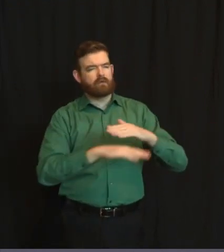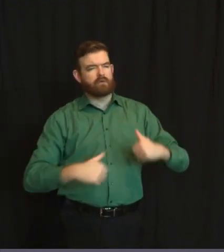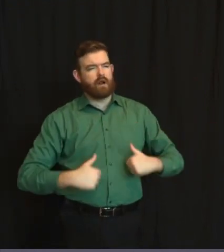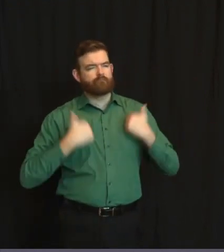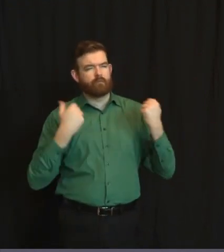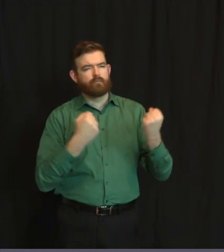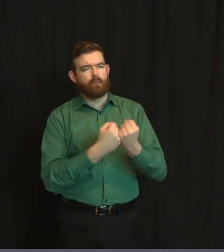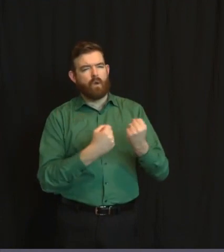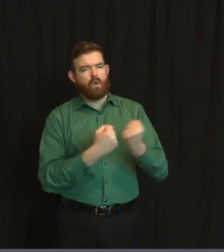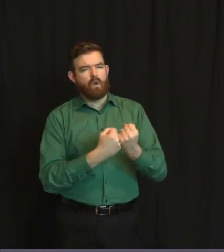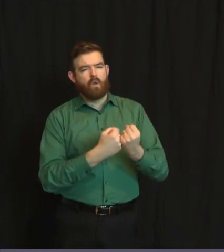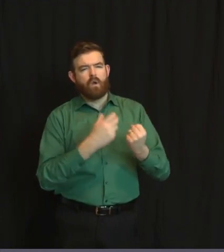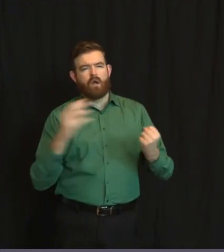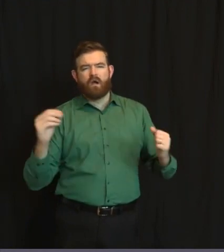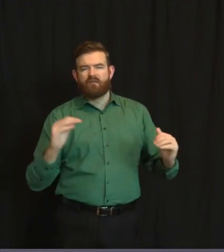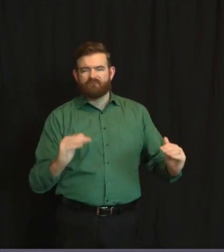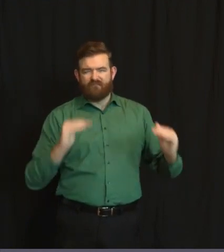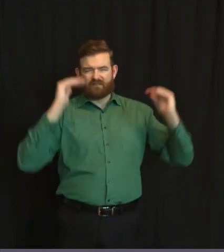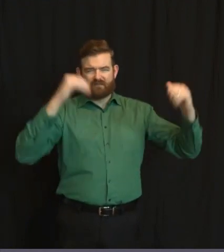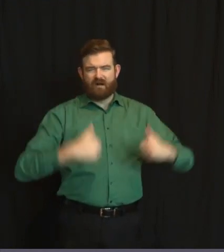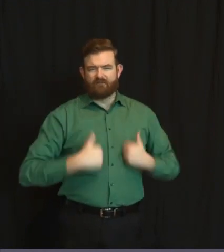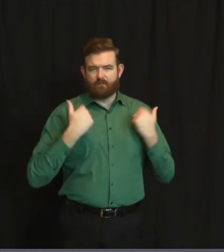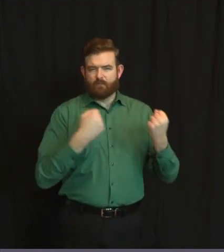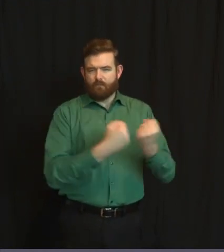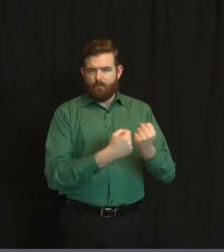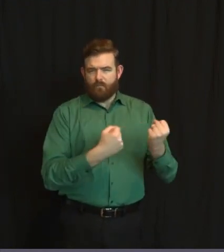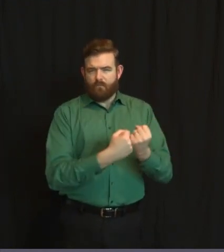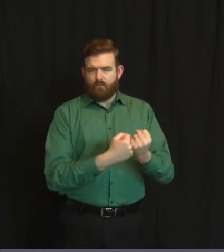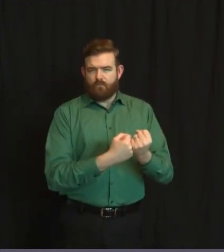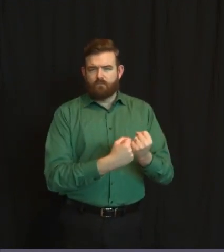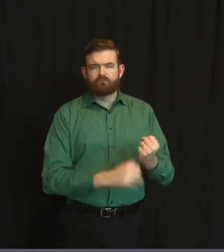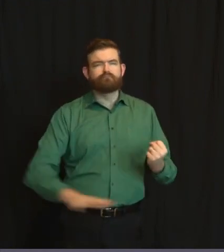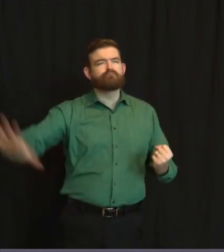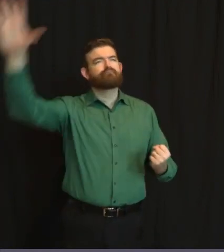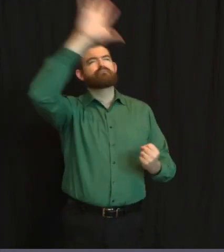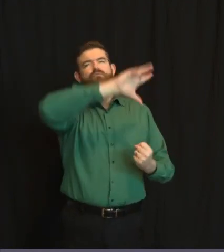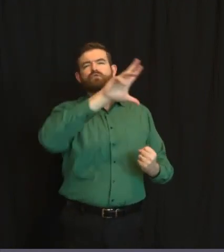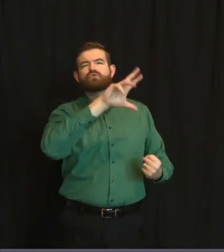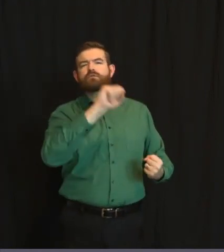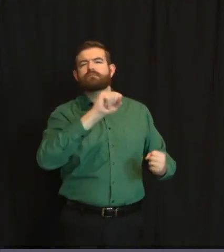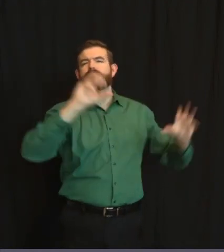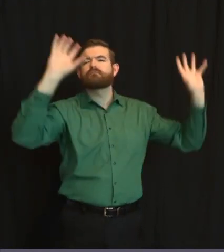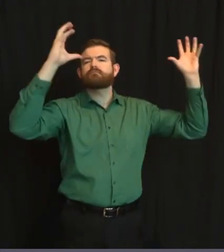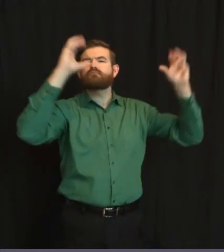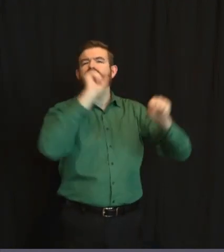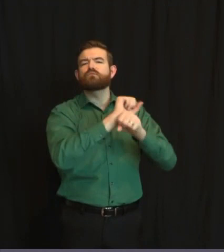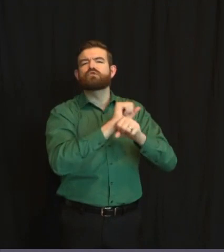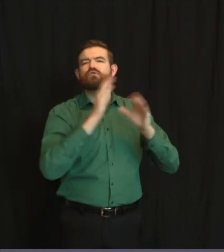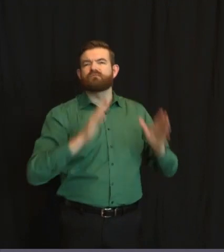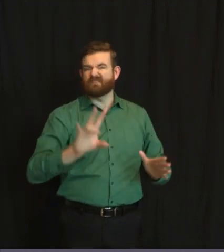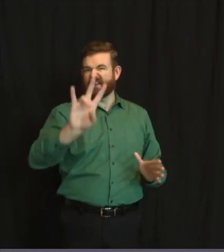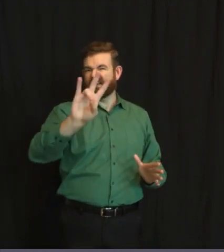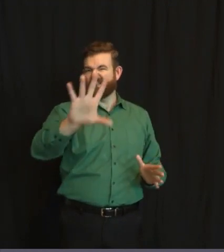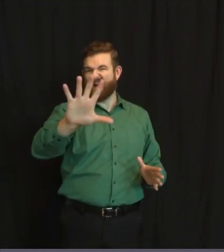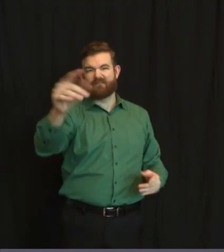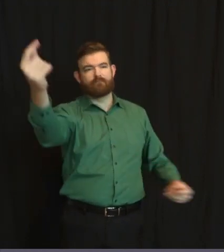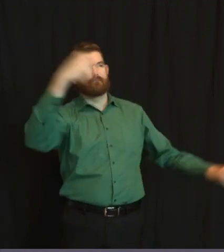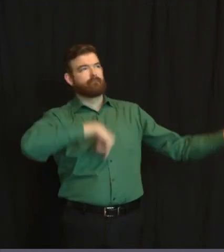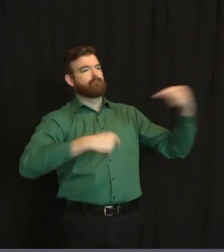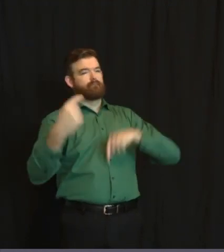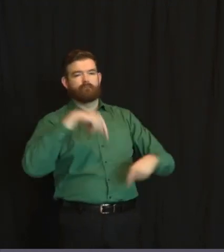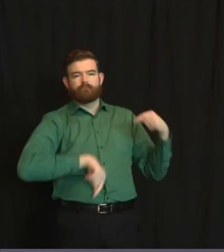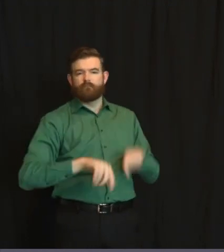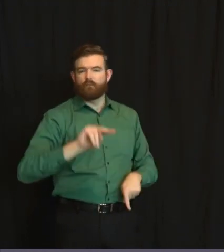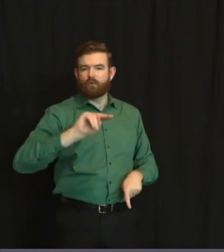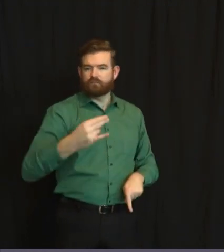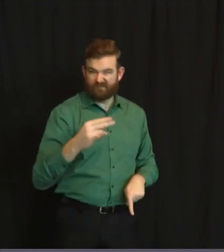national ambulance contract came to help. That was 75 ambulance services, and in the short time that those